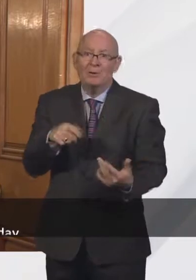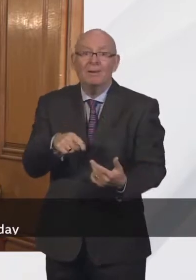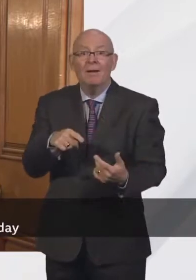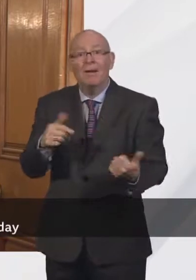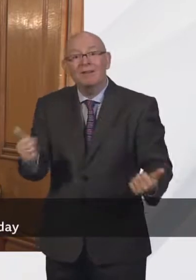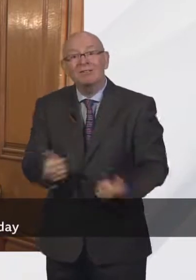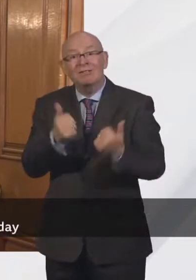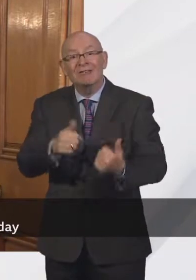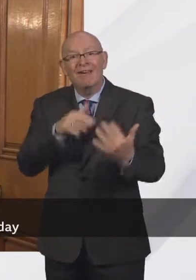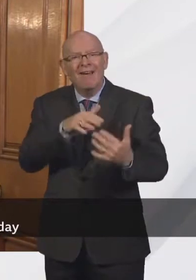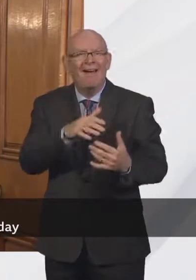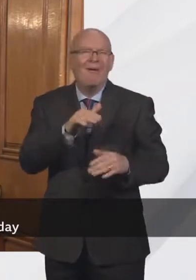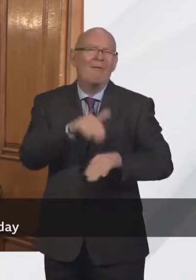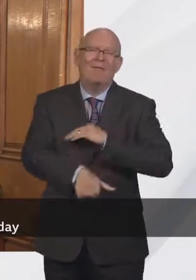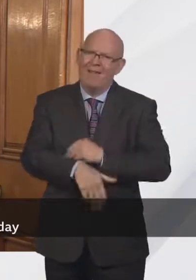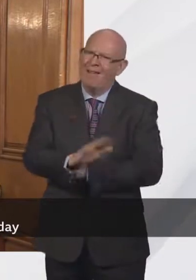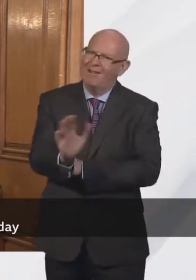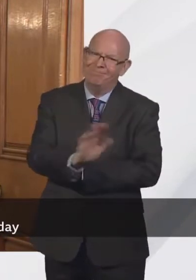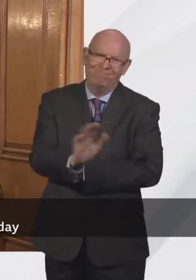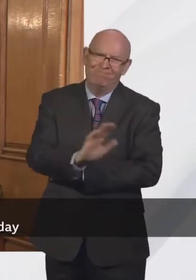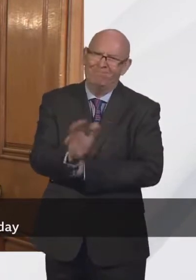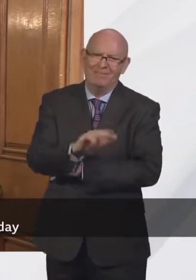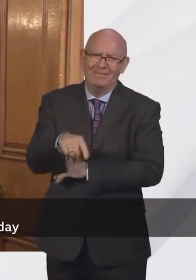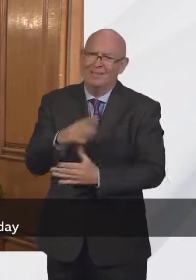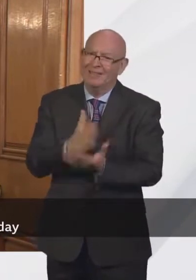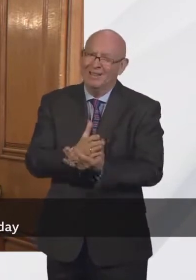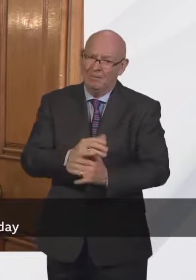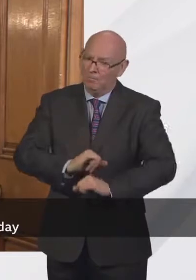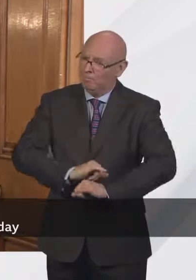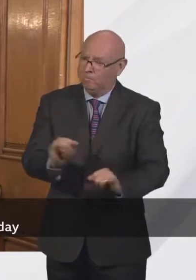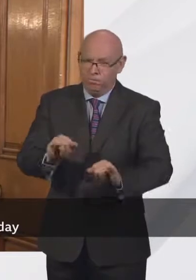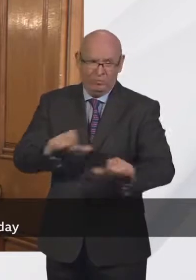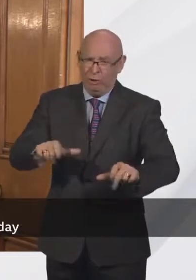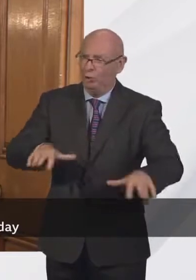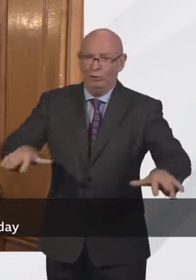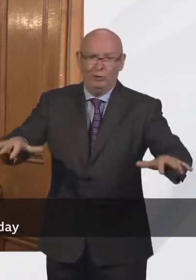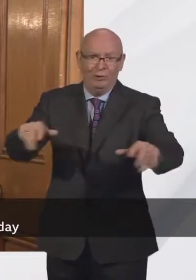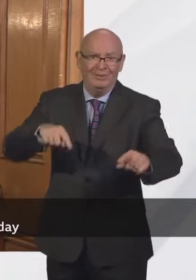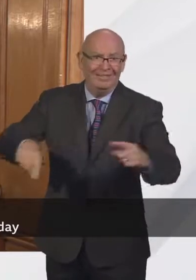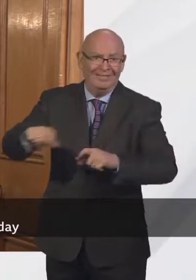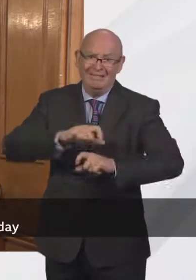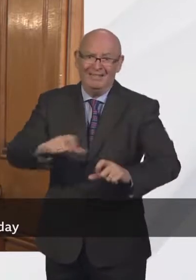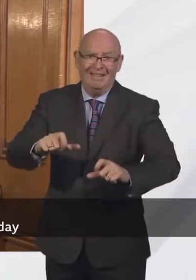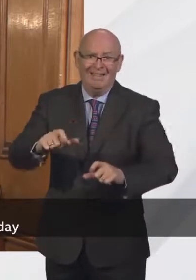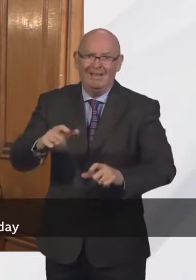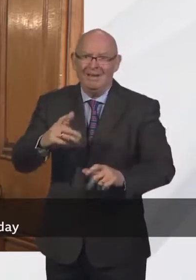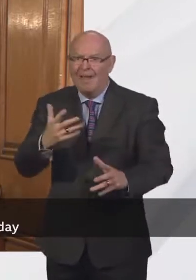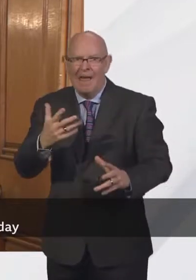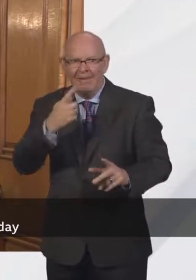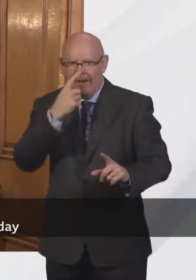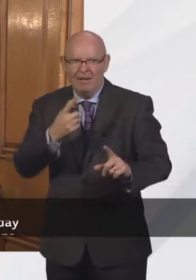control, I will not hesitate to put on the handbrake and reverse some of these changes